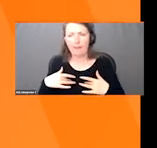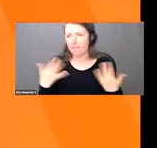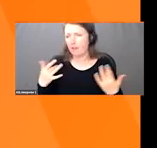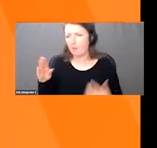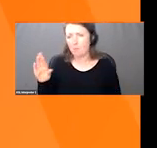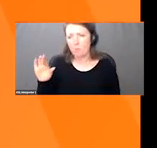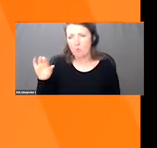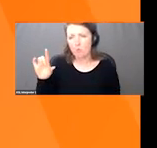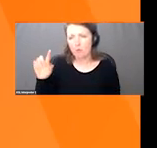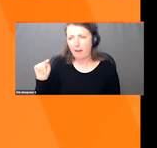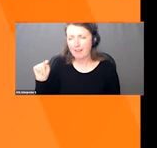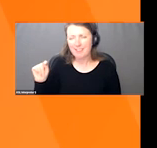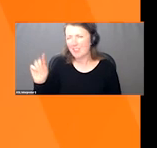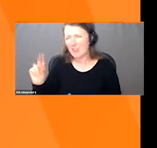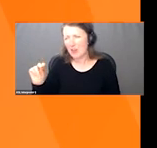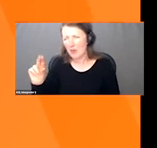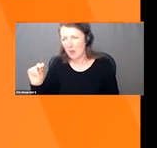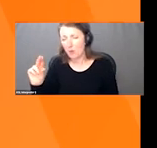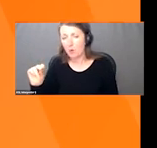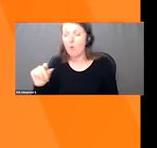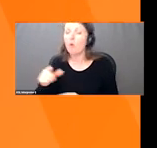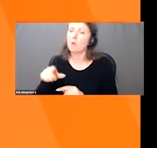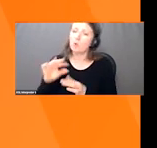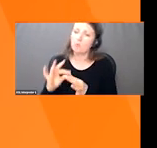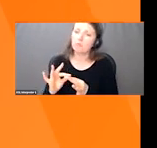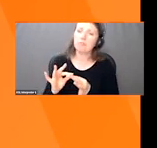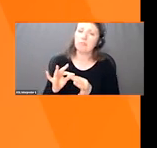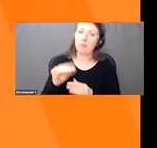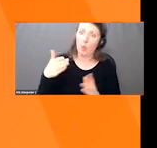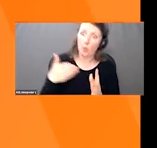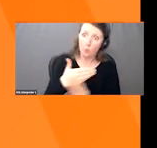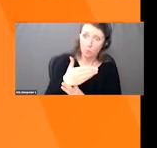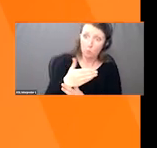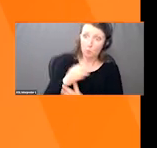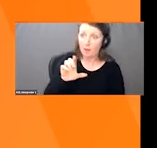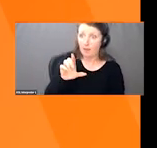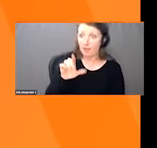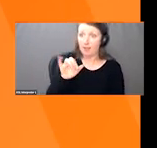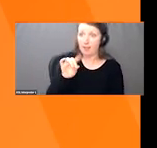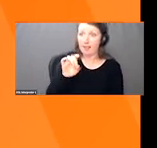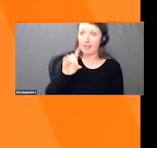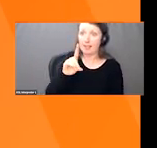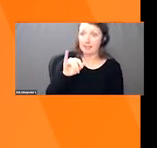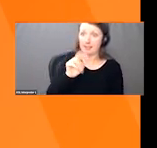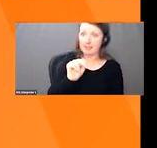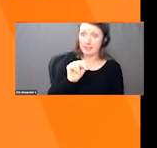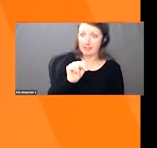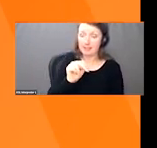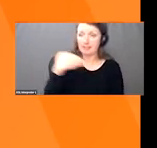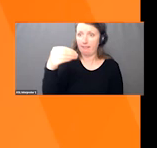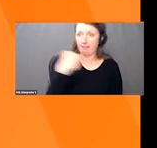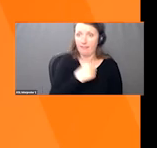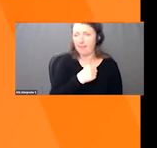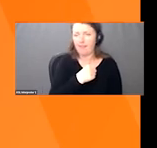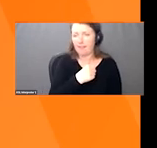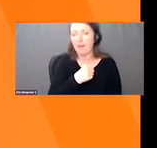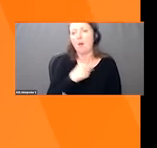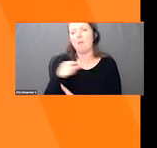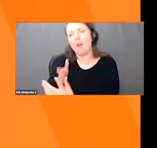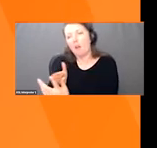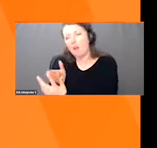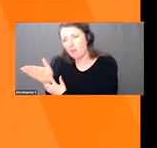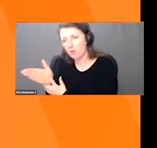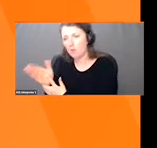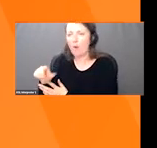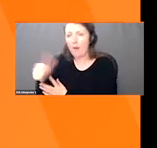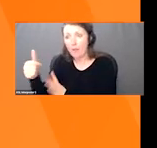payment gateway, but you can link it to a payment gateway like Eventbrite, You can ticket through LinkedIn,